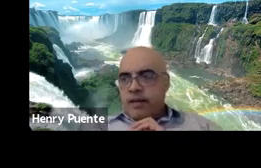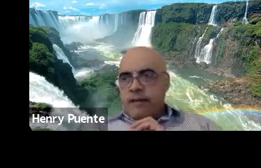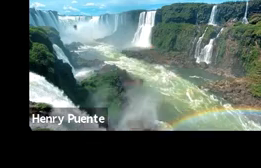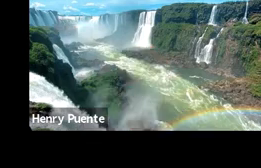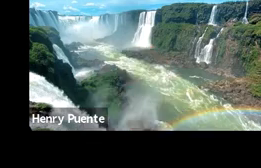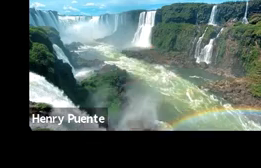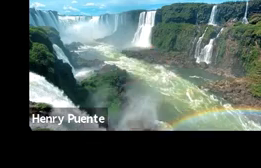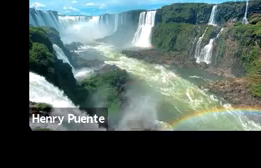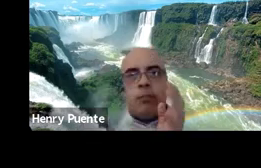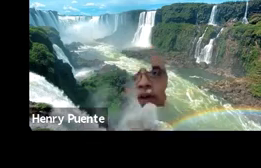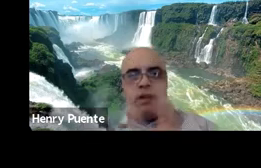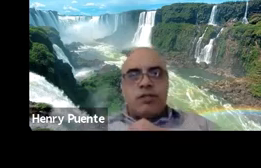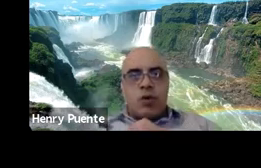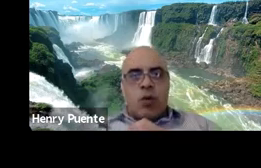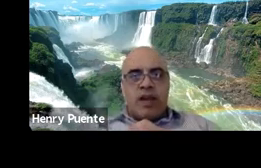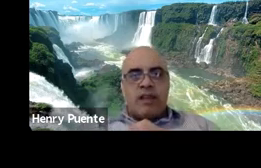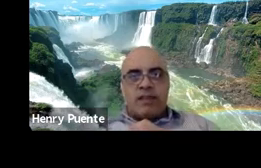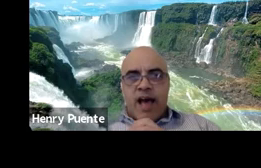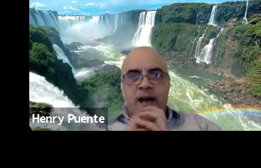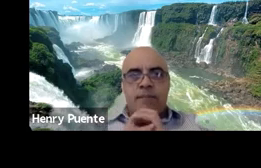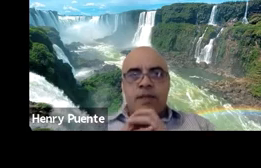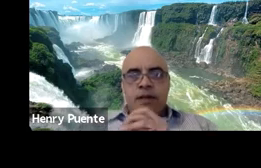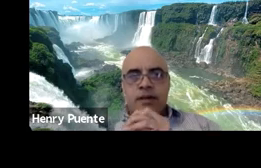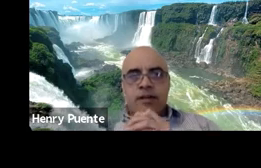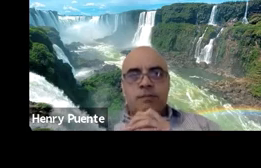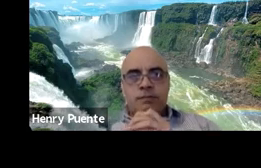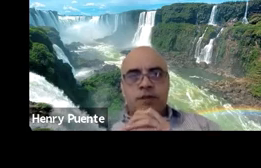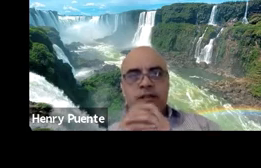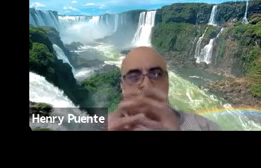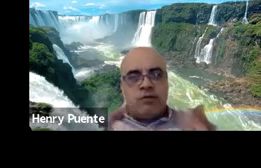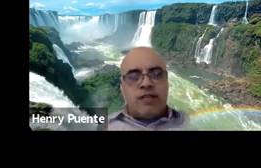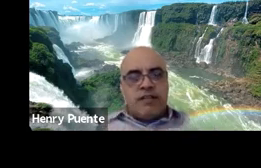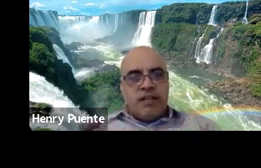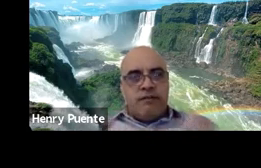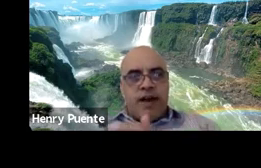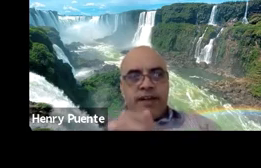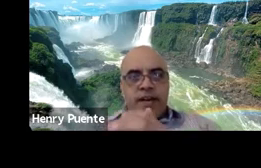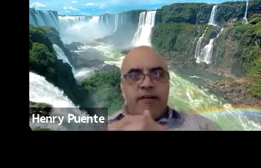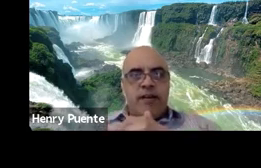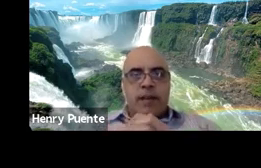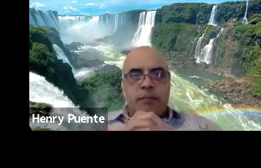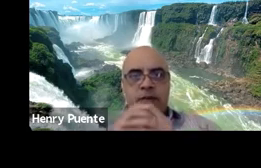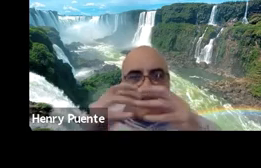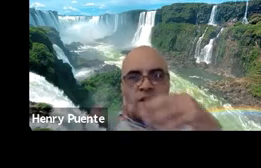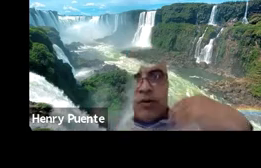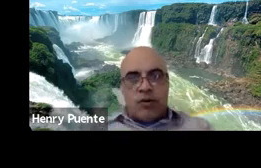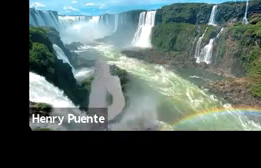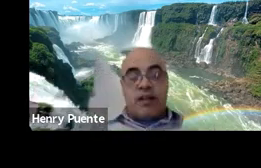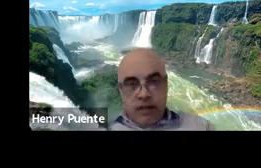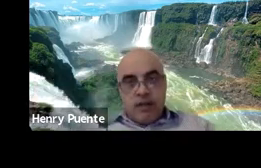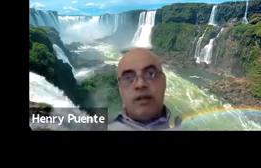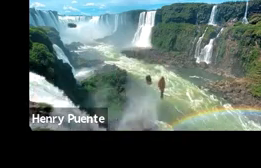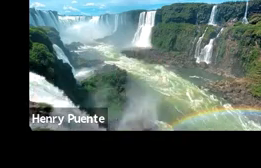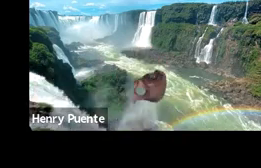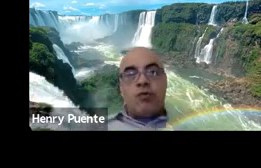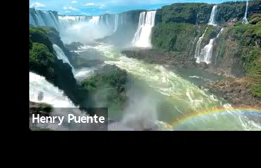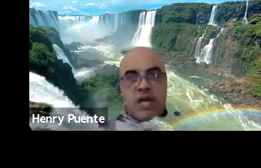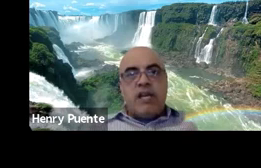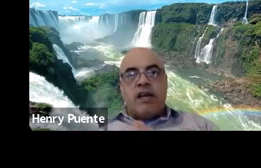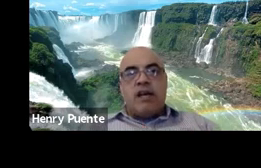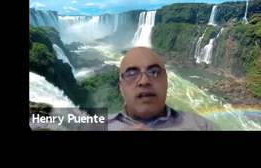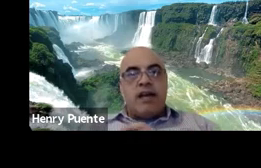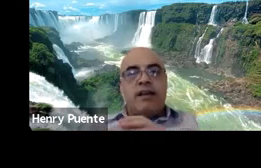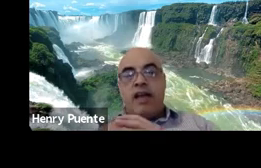permit. And so the whole point of showing that is to this idea of vicarious capability, learning